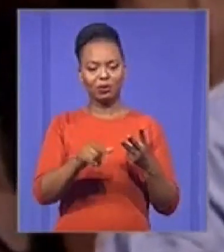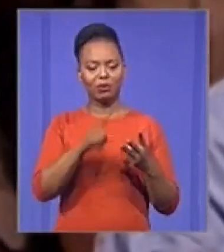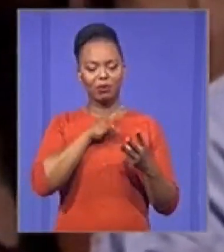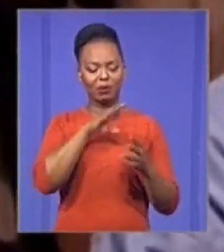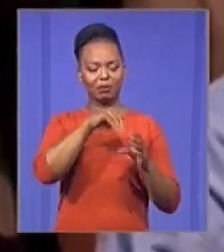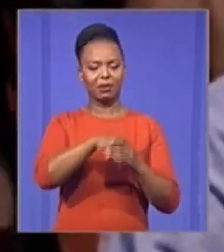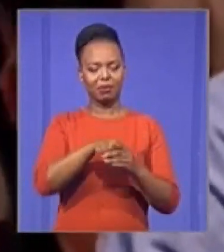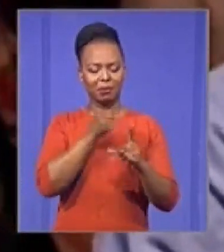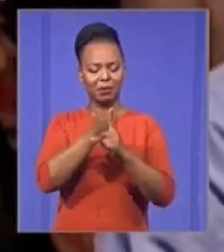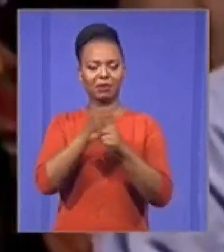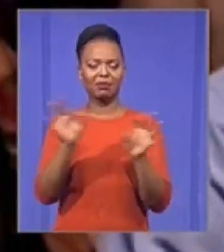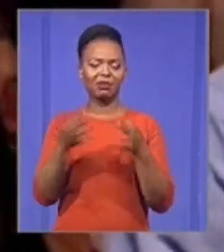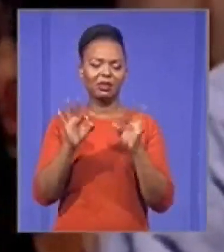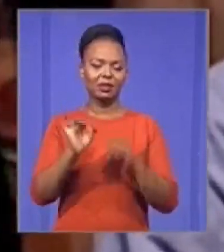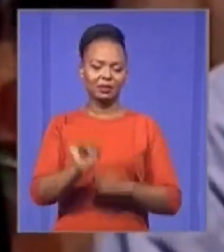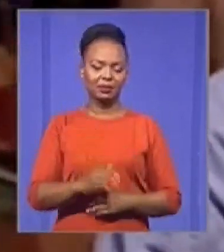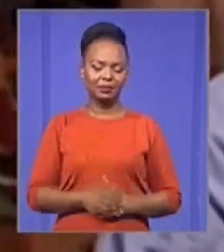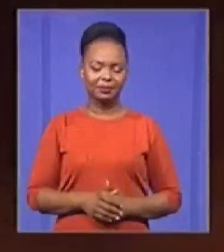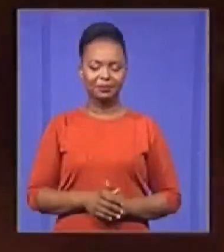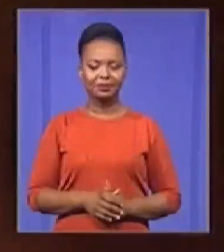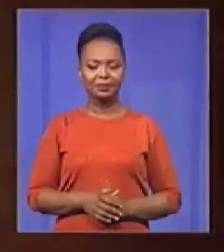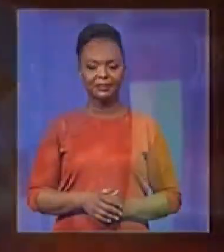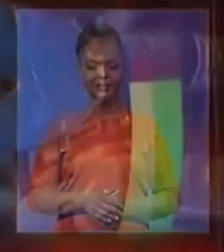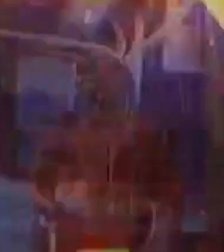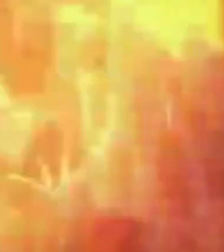ya hae ya mmino.